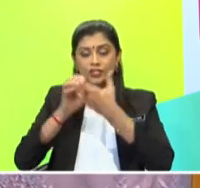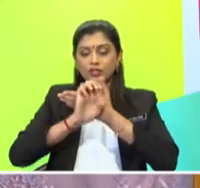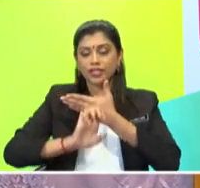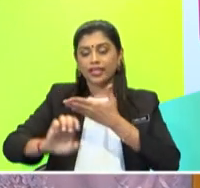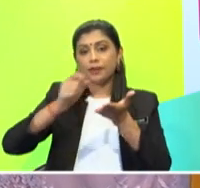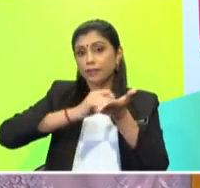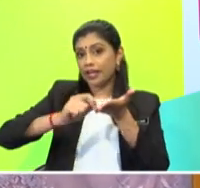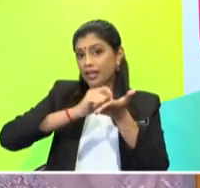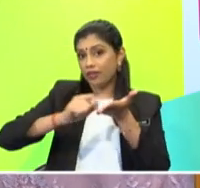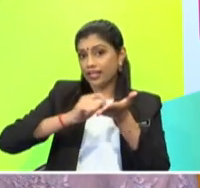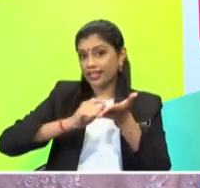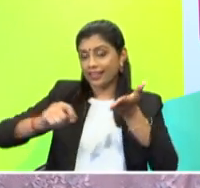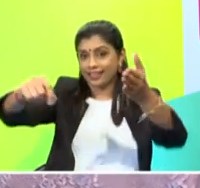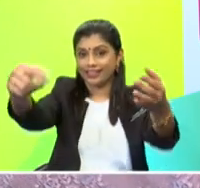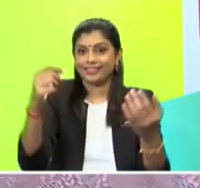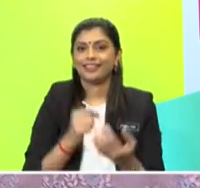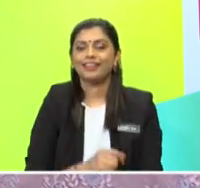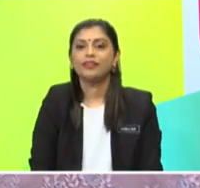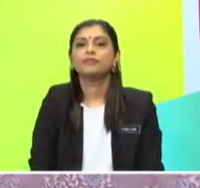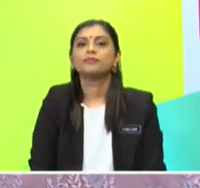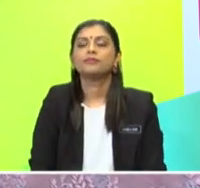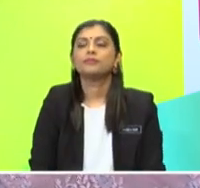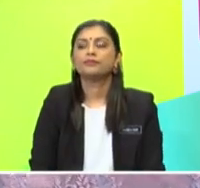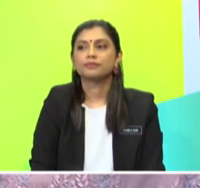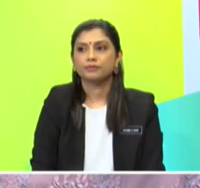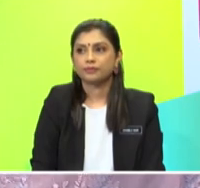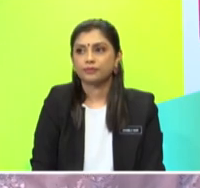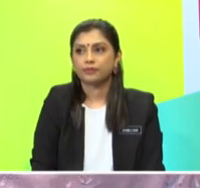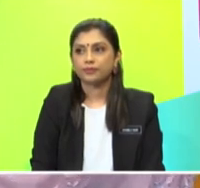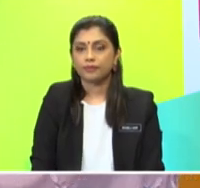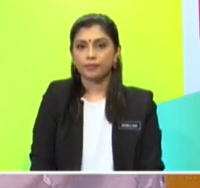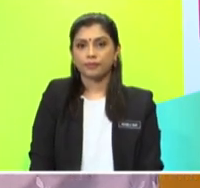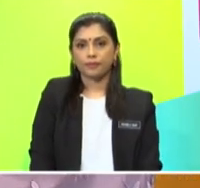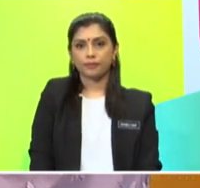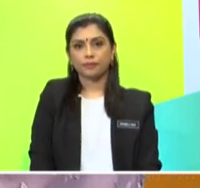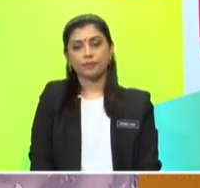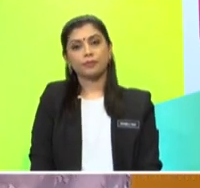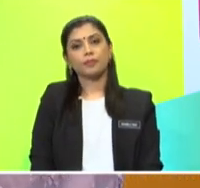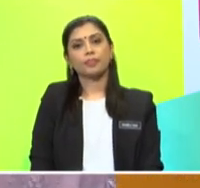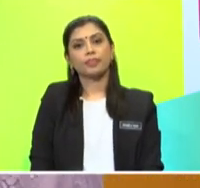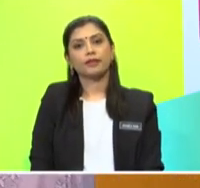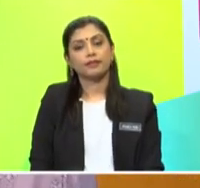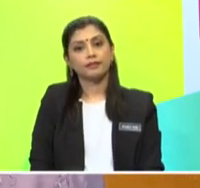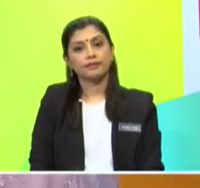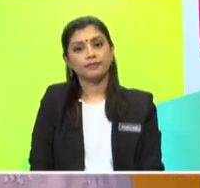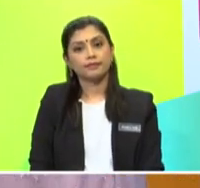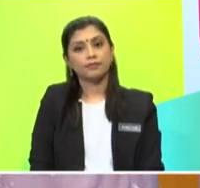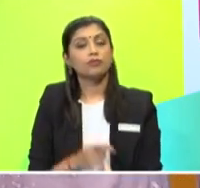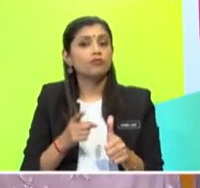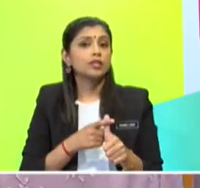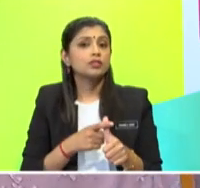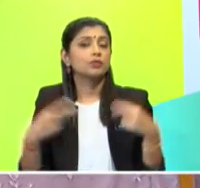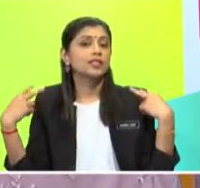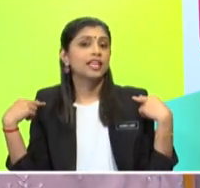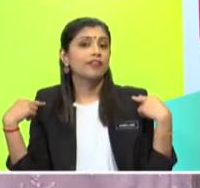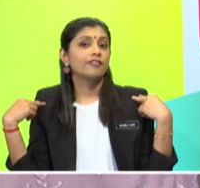first part is, of course, for that pupils out there to be aware of how to write an email writing with